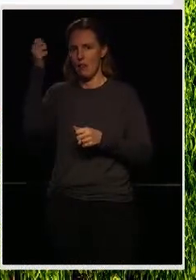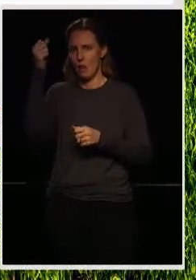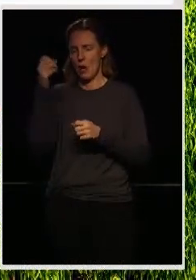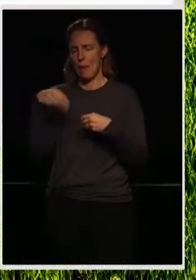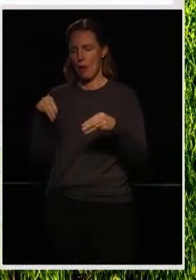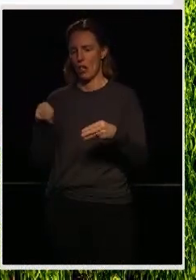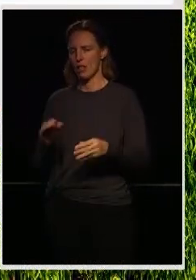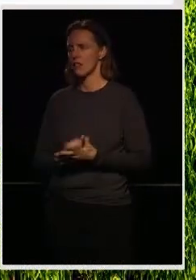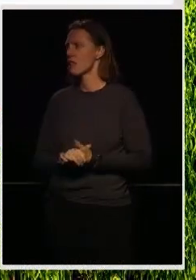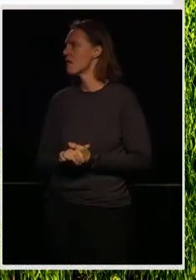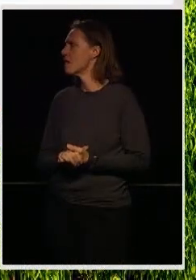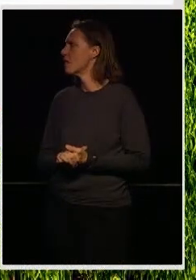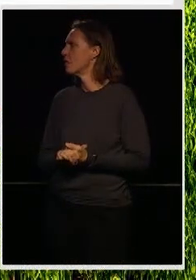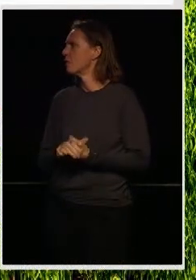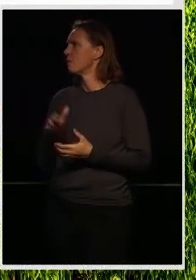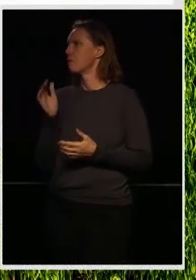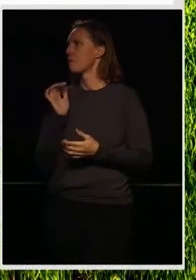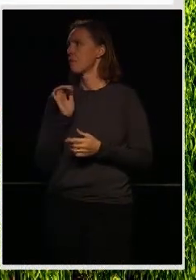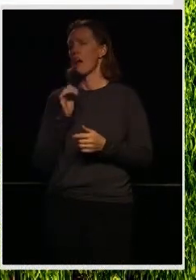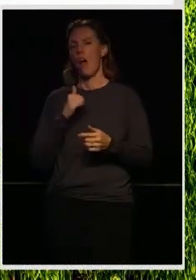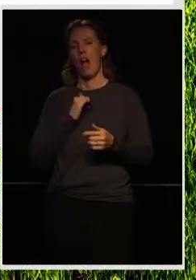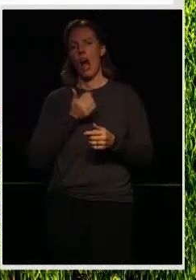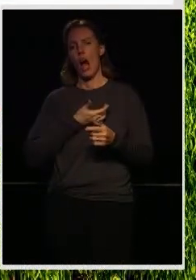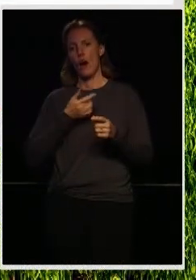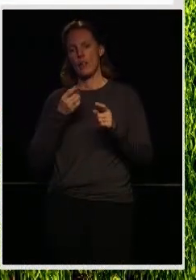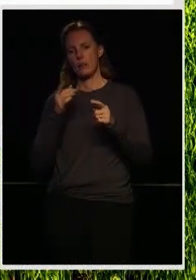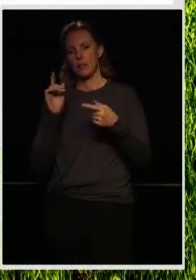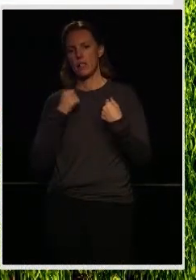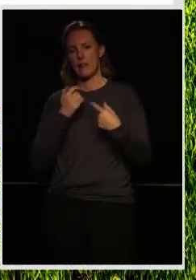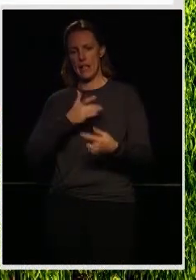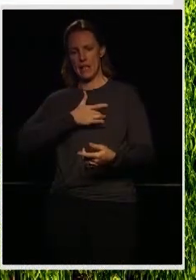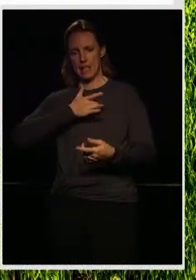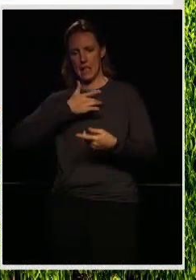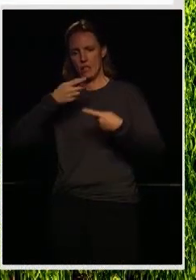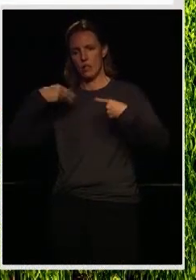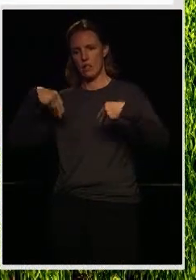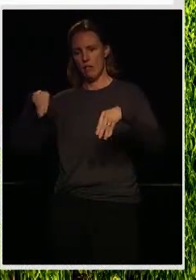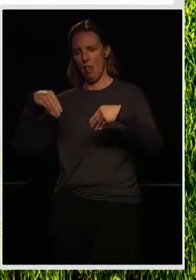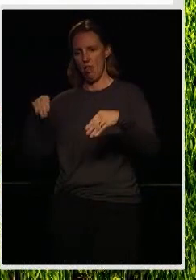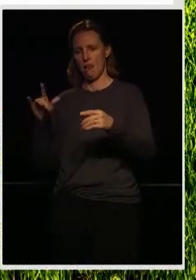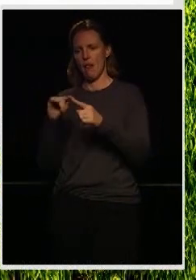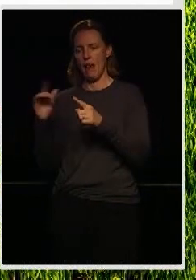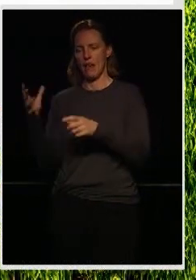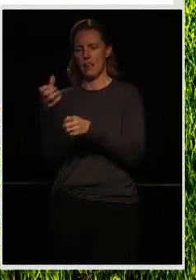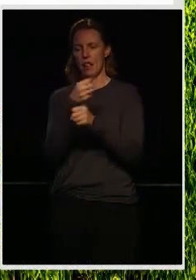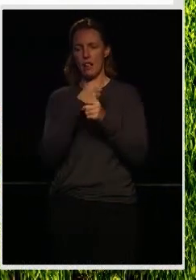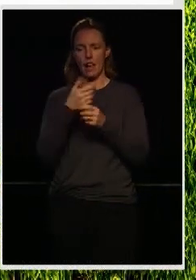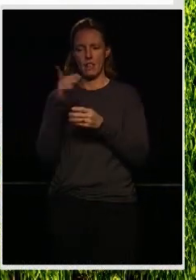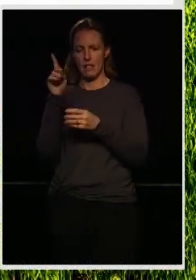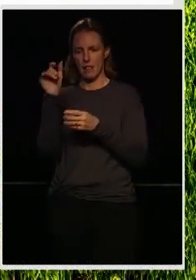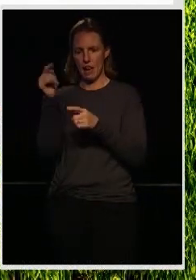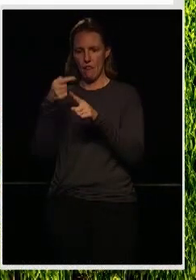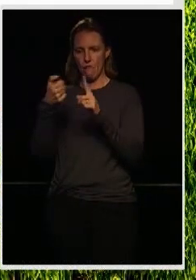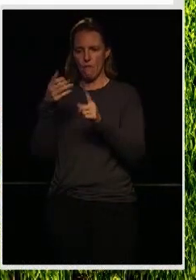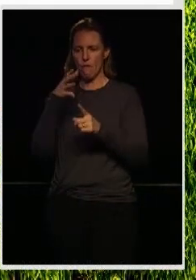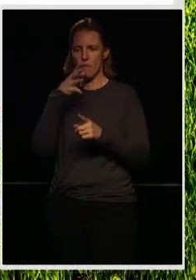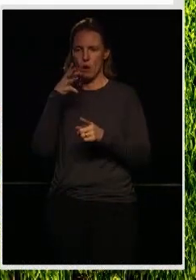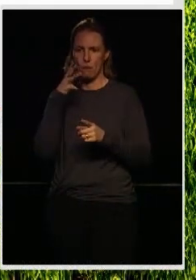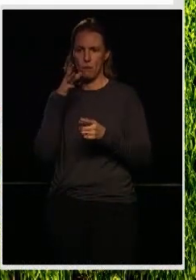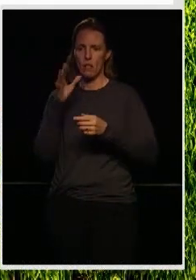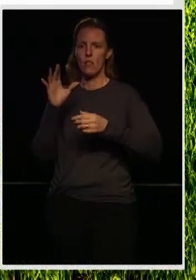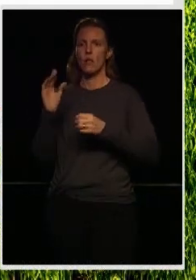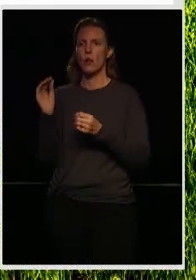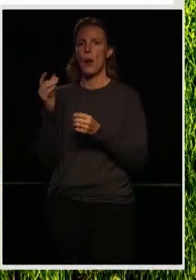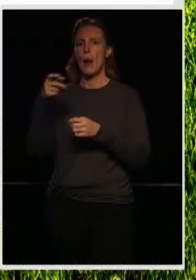Our go-to-market involves selling sensors as hardware and collecting a SaaS fee from farms on a per cow per month basis. Today,